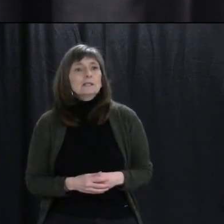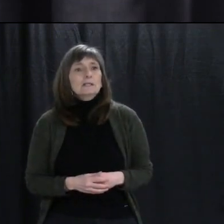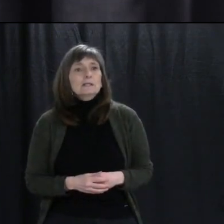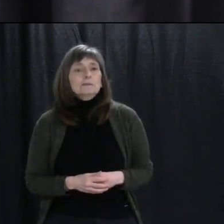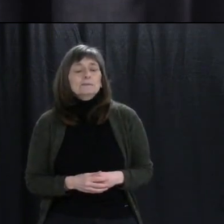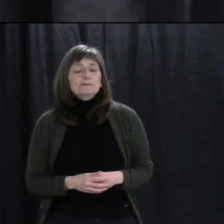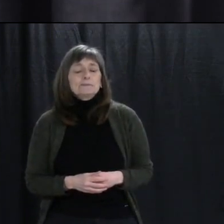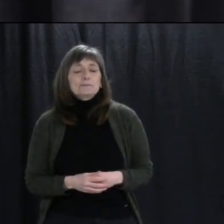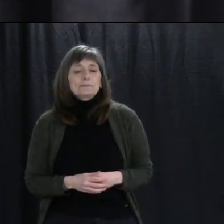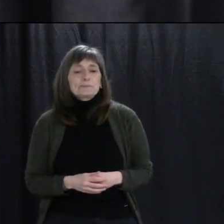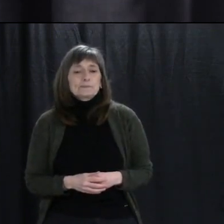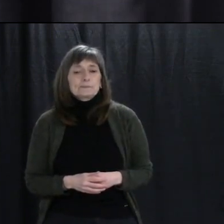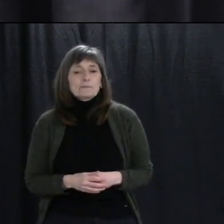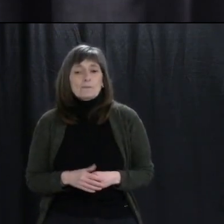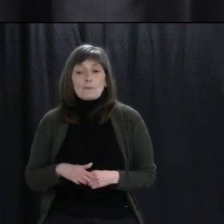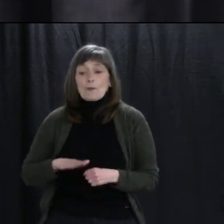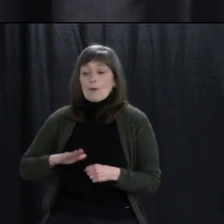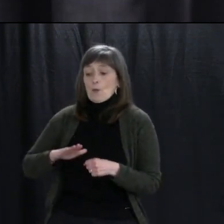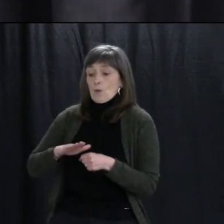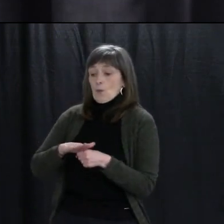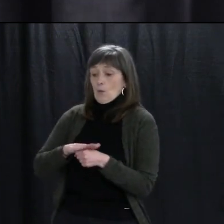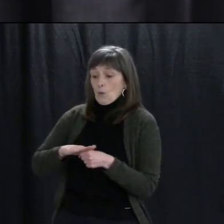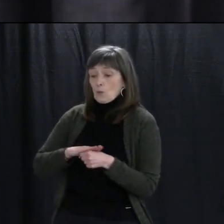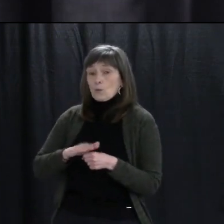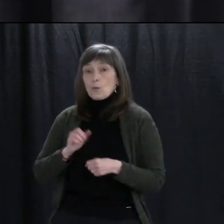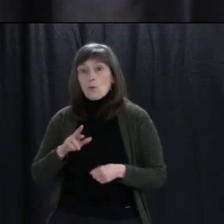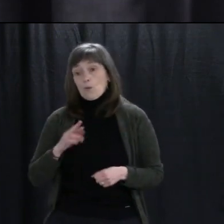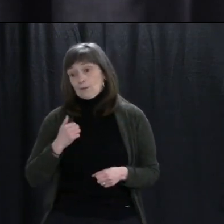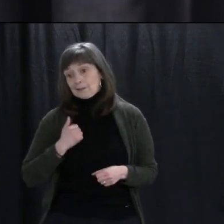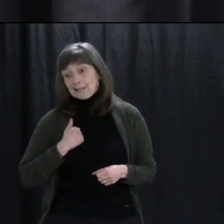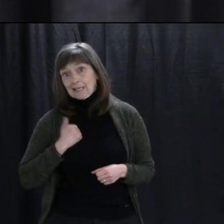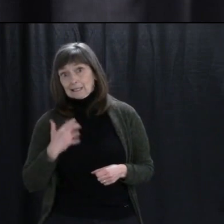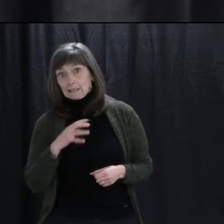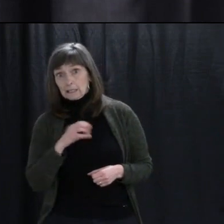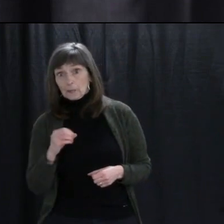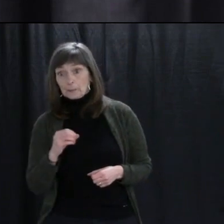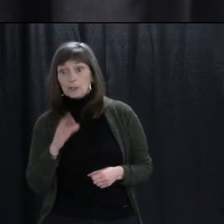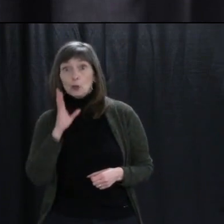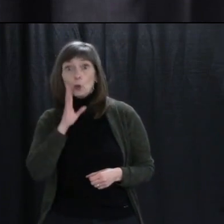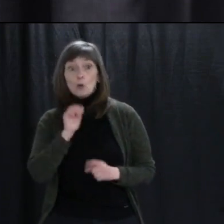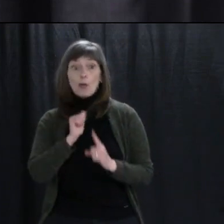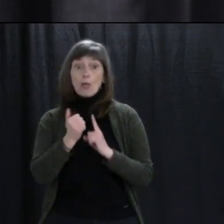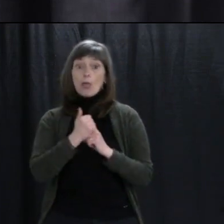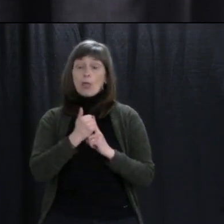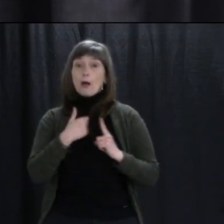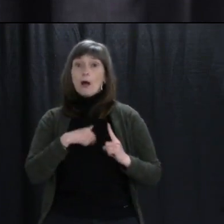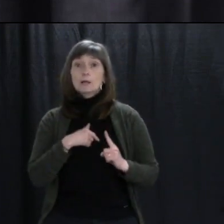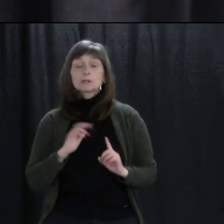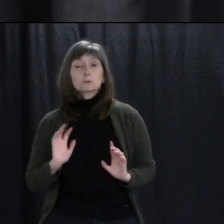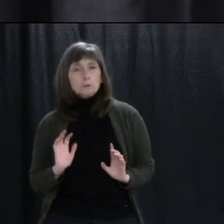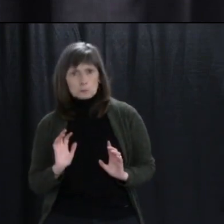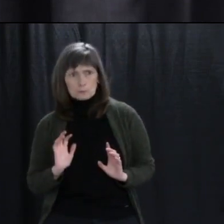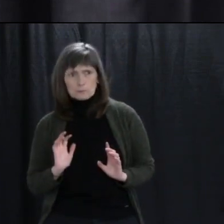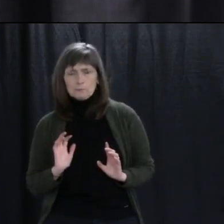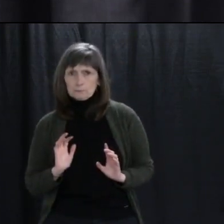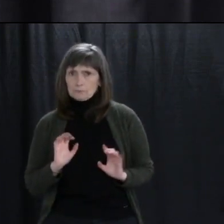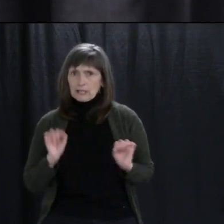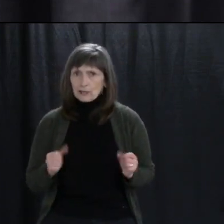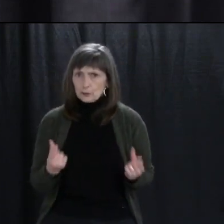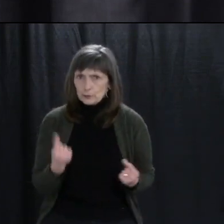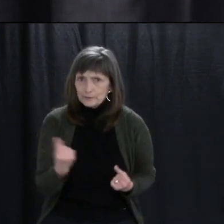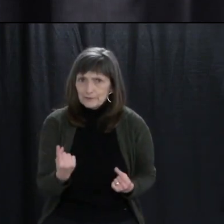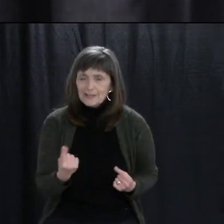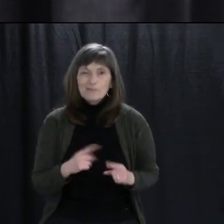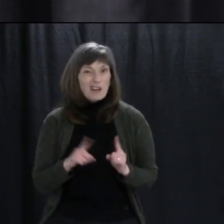view of any local or national Canadian company who tried to treat us like that. And really, we've had no evidence of that, quite frankly.